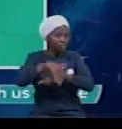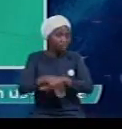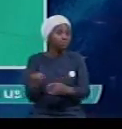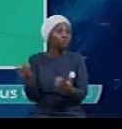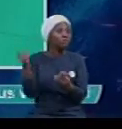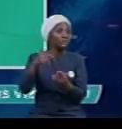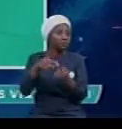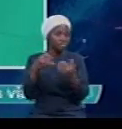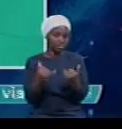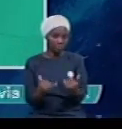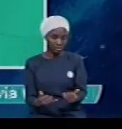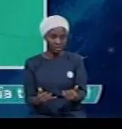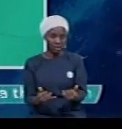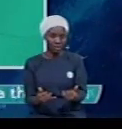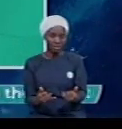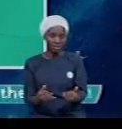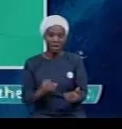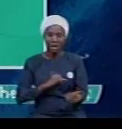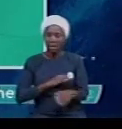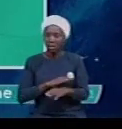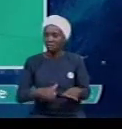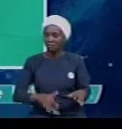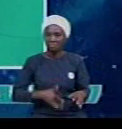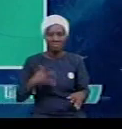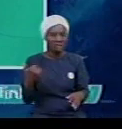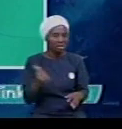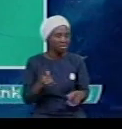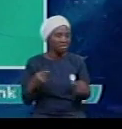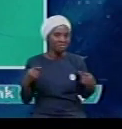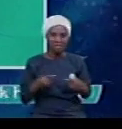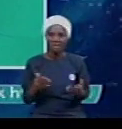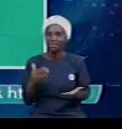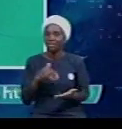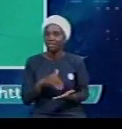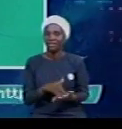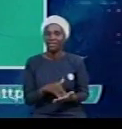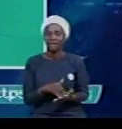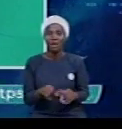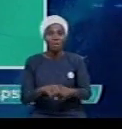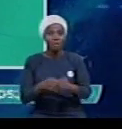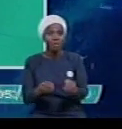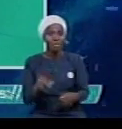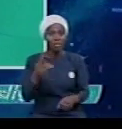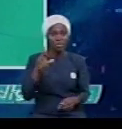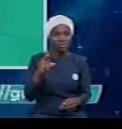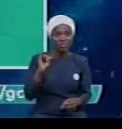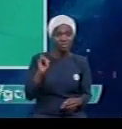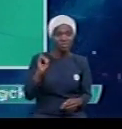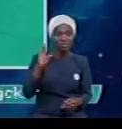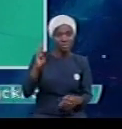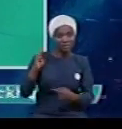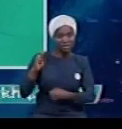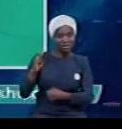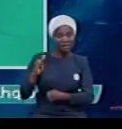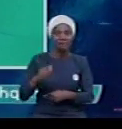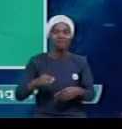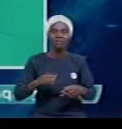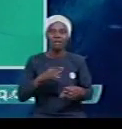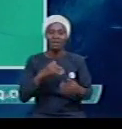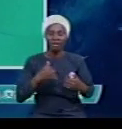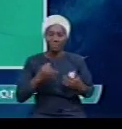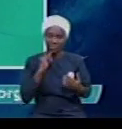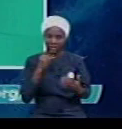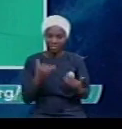now. I do not feel any pain again. Broken ribs repaired. Praise the